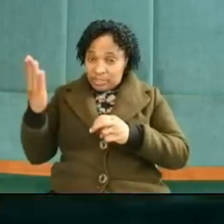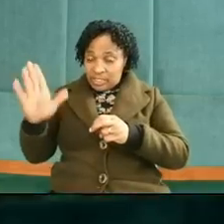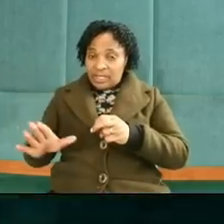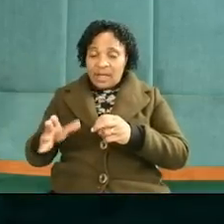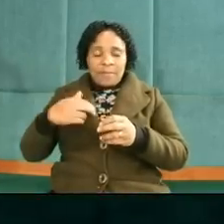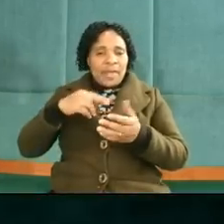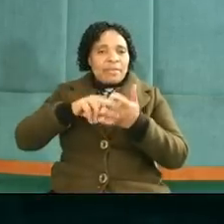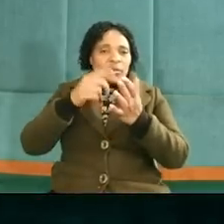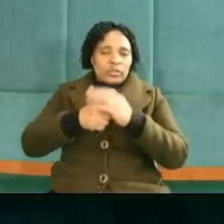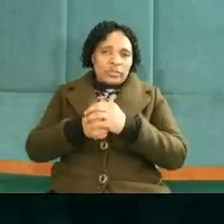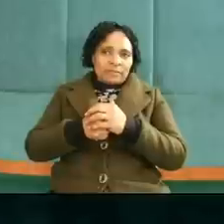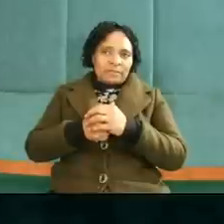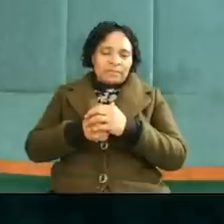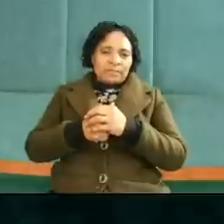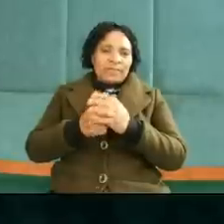I mean.